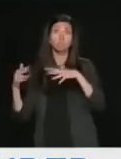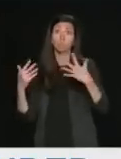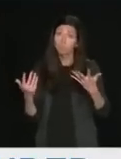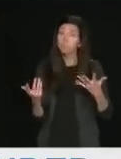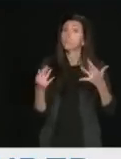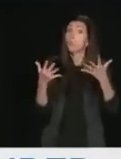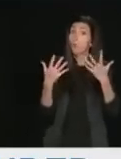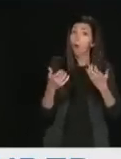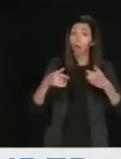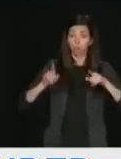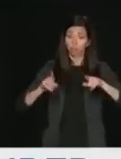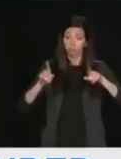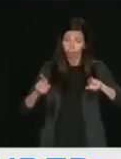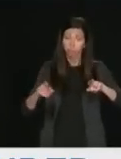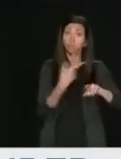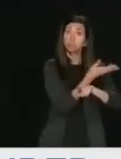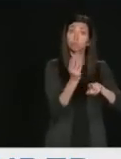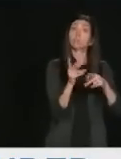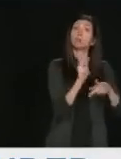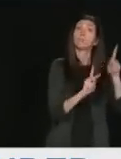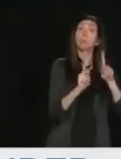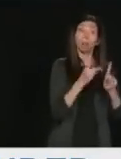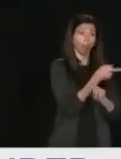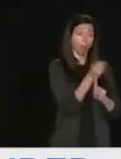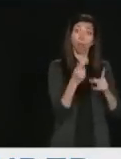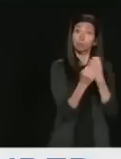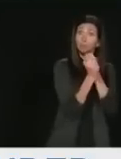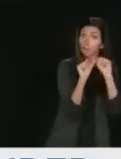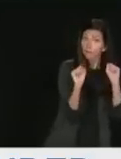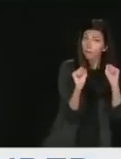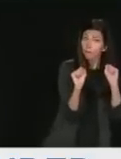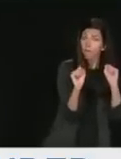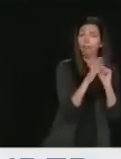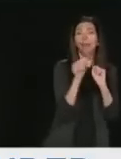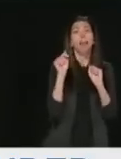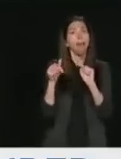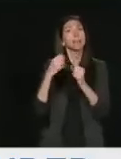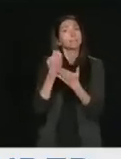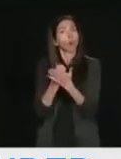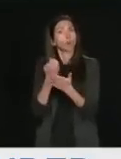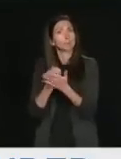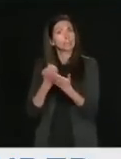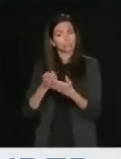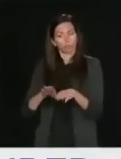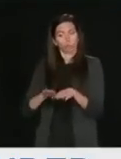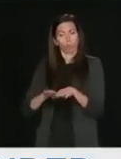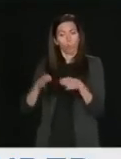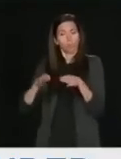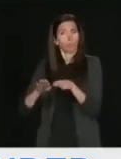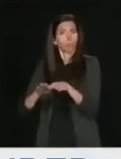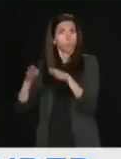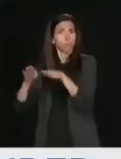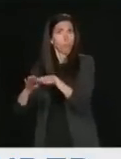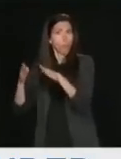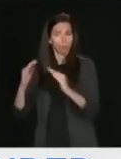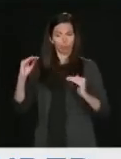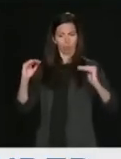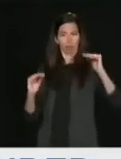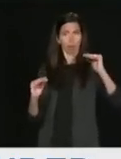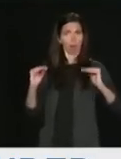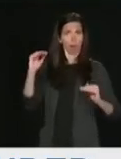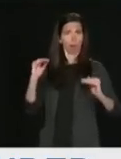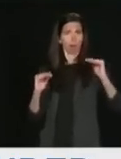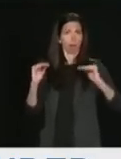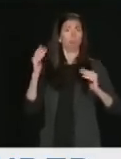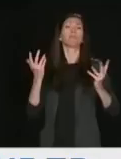safe and restoring a semblance of normality and the economic activity that we all rely on. We're going to keep making